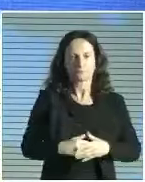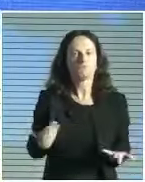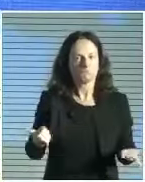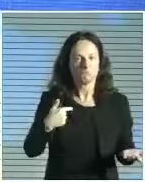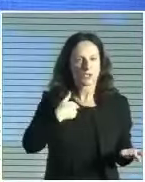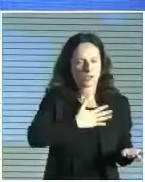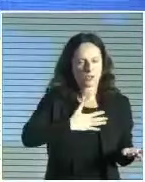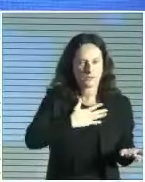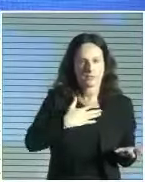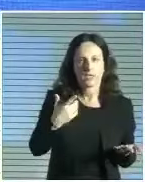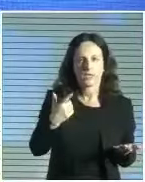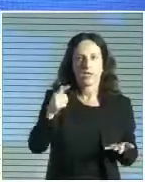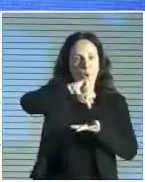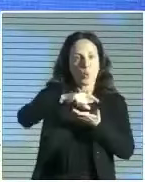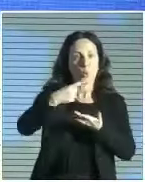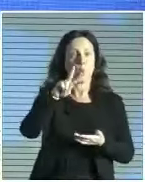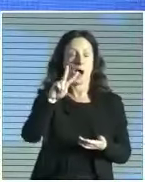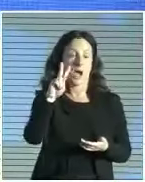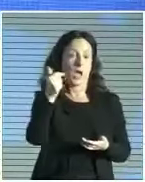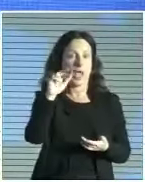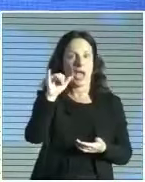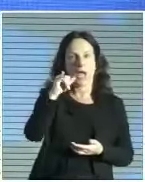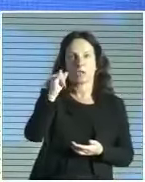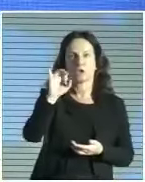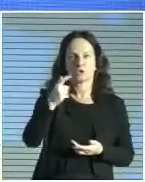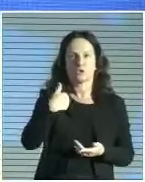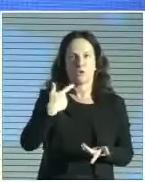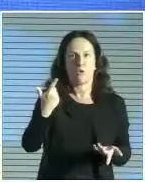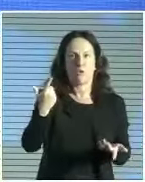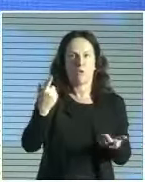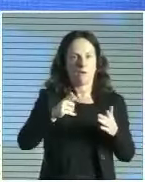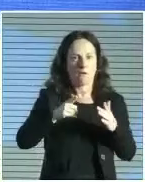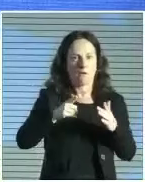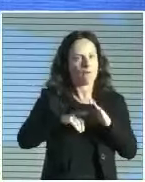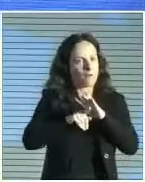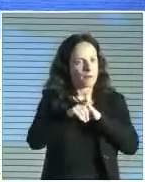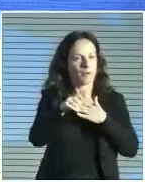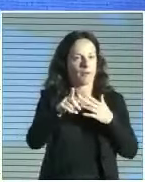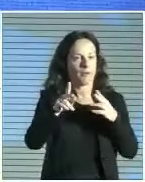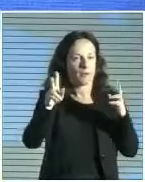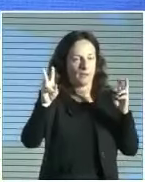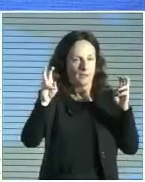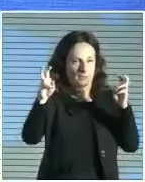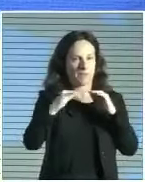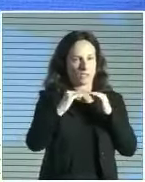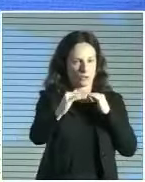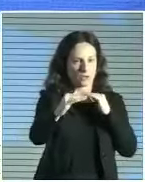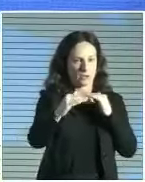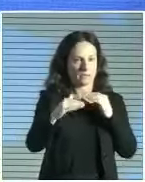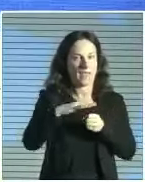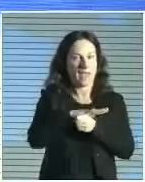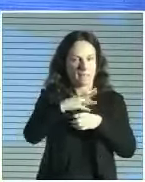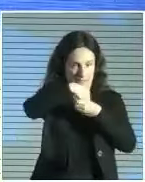side of it from the government level is become. Because we do have that program that I mentioned. Now we